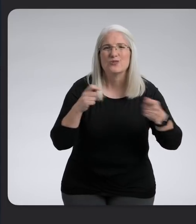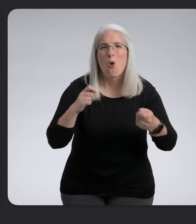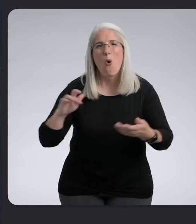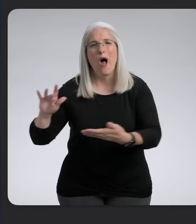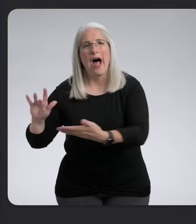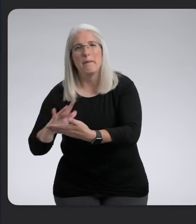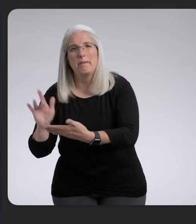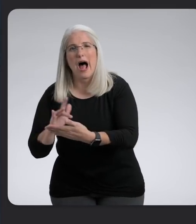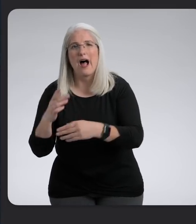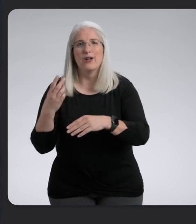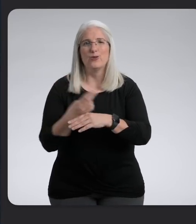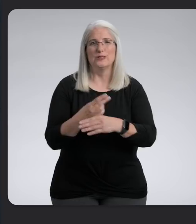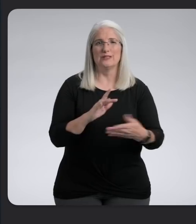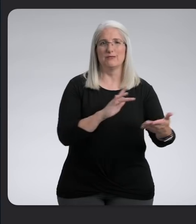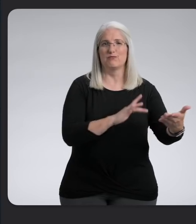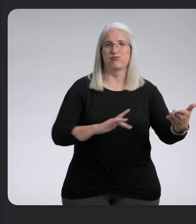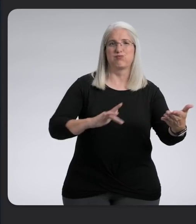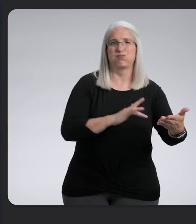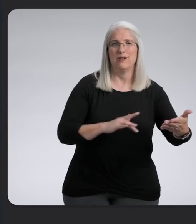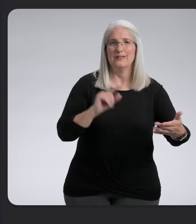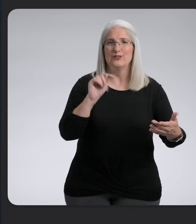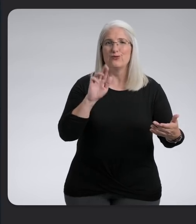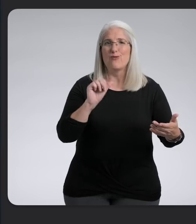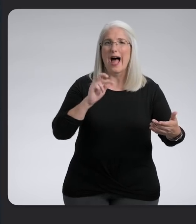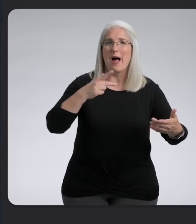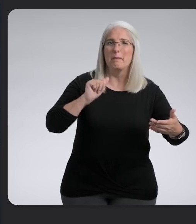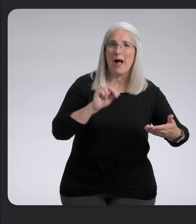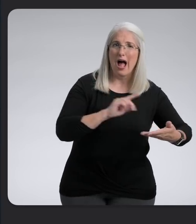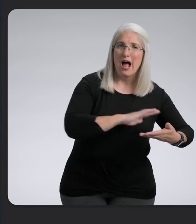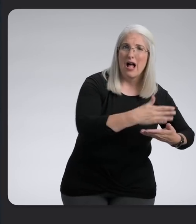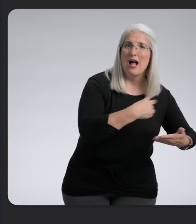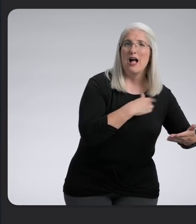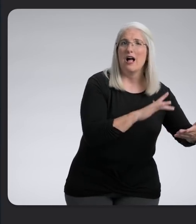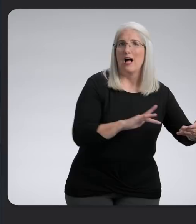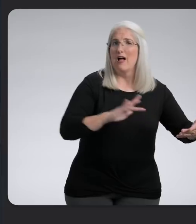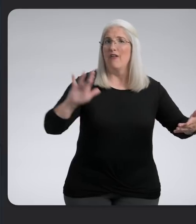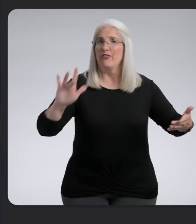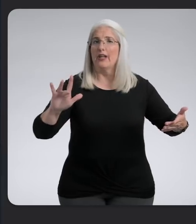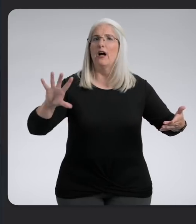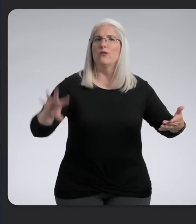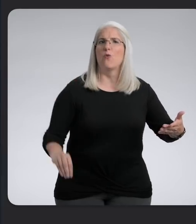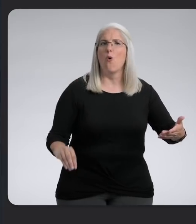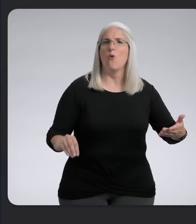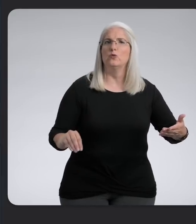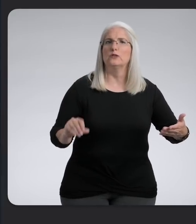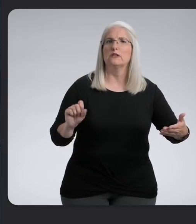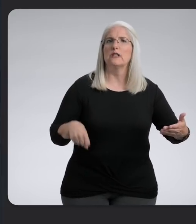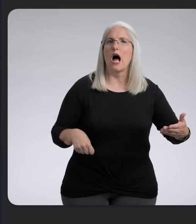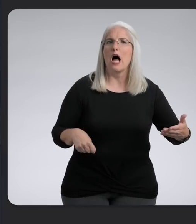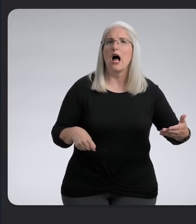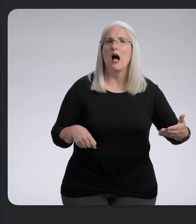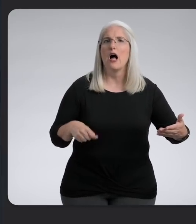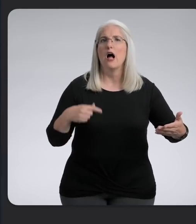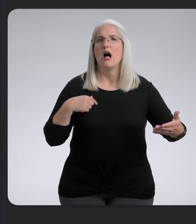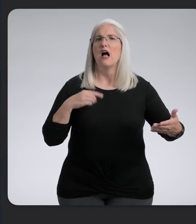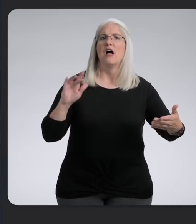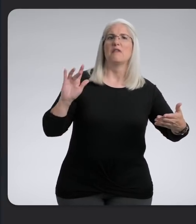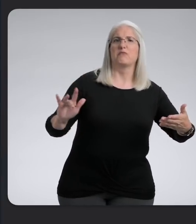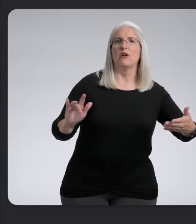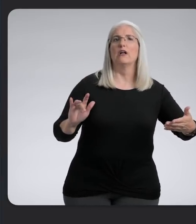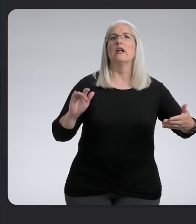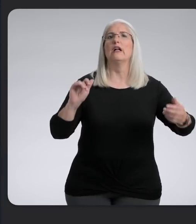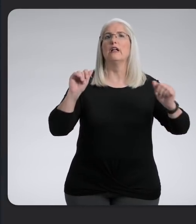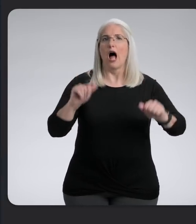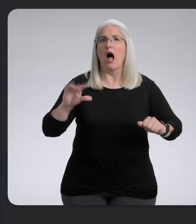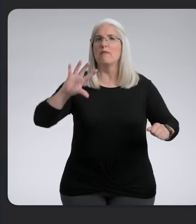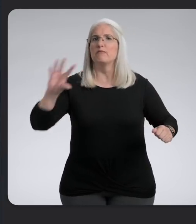keyboard and trackpad on my Mac. For instance, I can click and close this document and flick on my trackpad to return to my